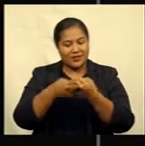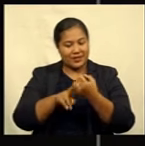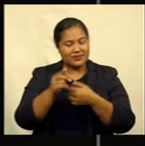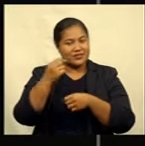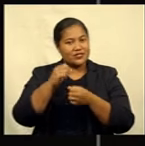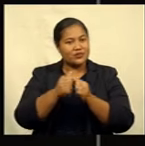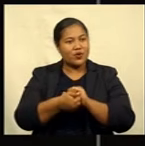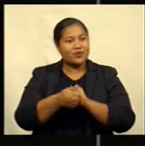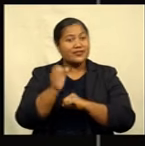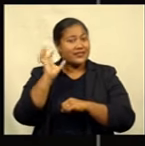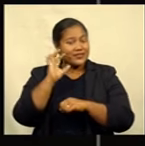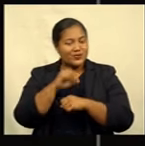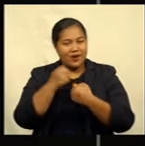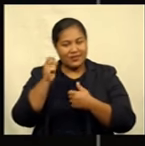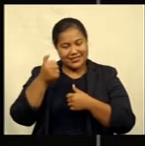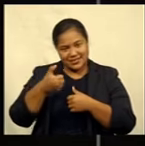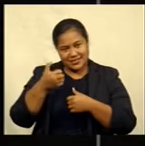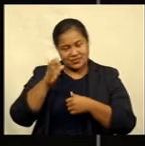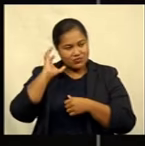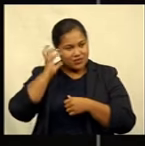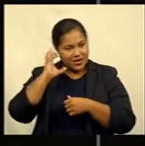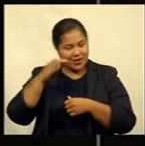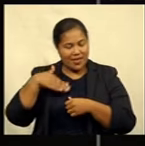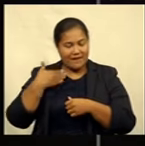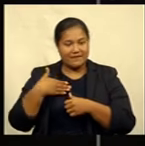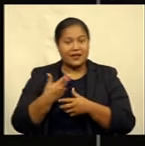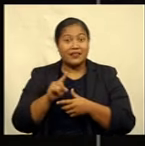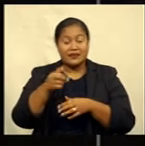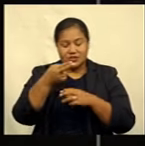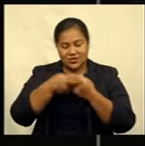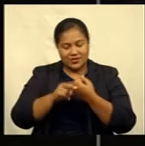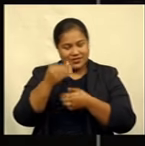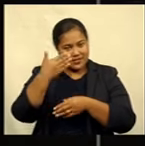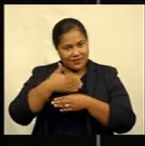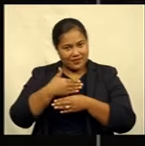sports and listen to our six radio stations live. That's